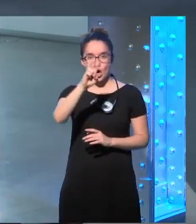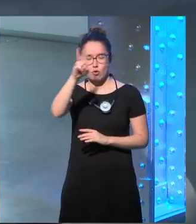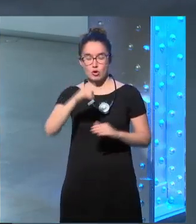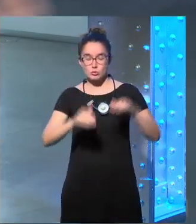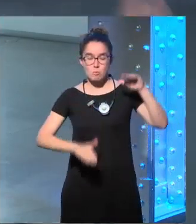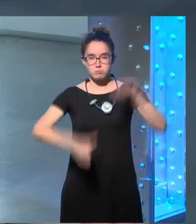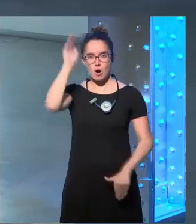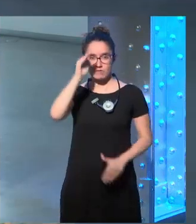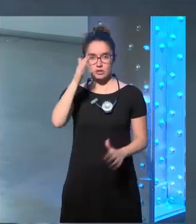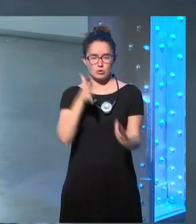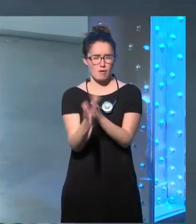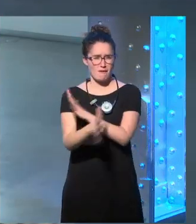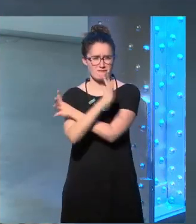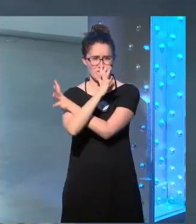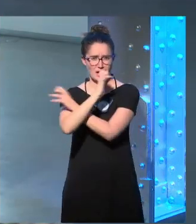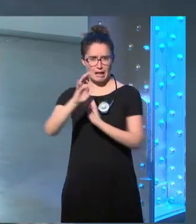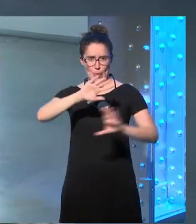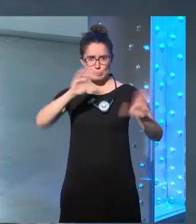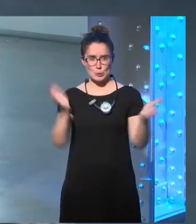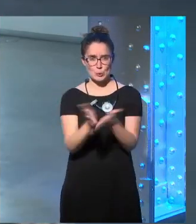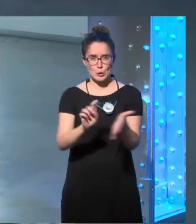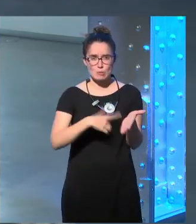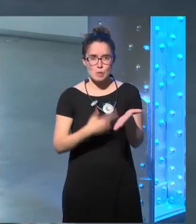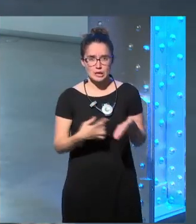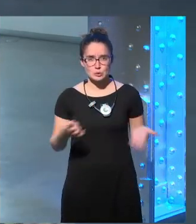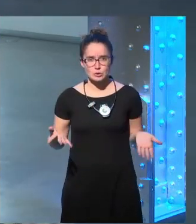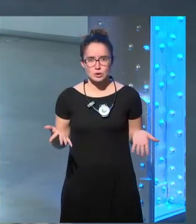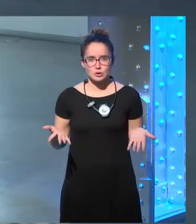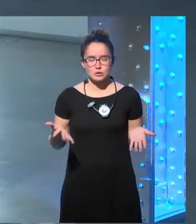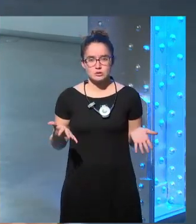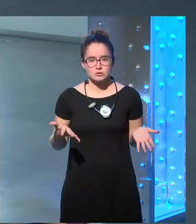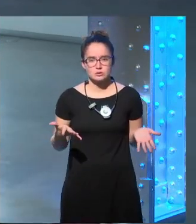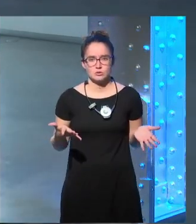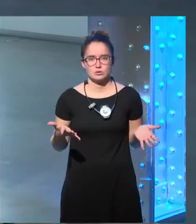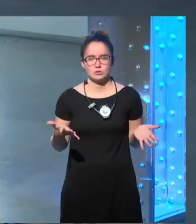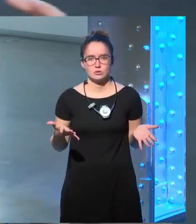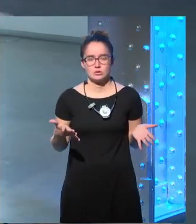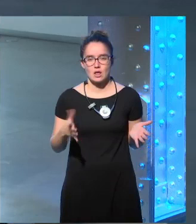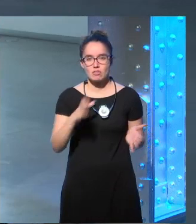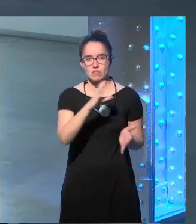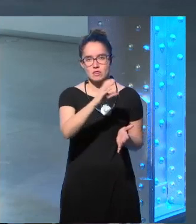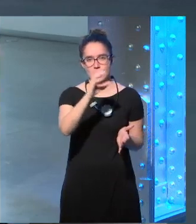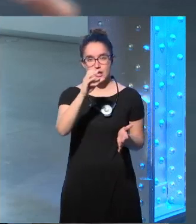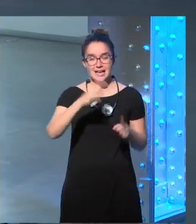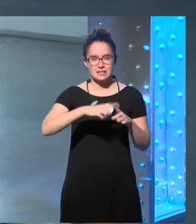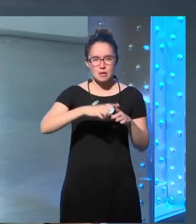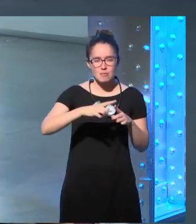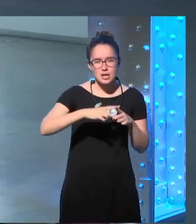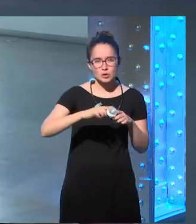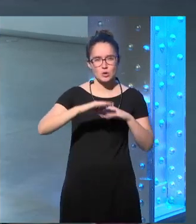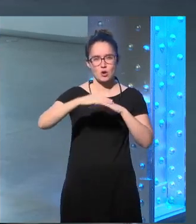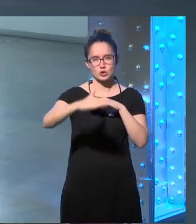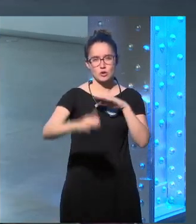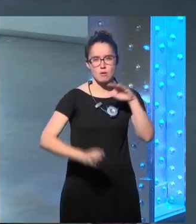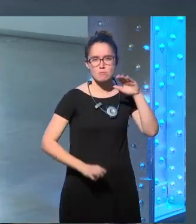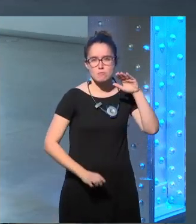not really work. If we think about the CO2 emissions, and this is going to be a total drama